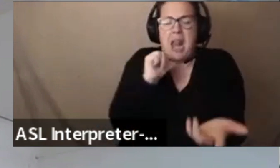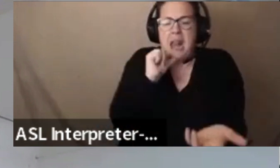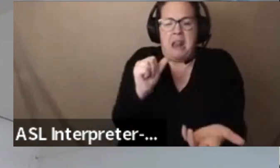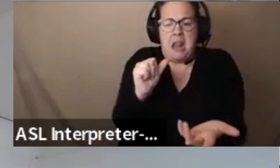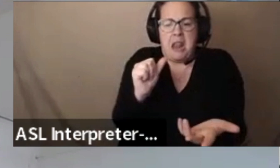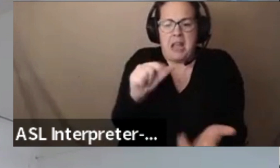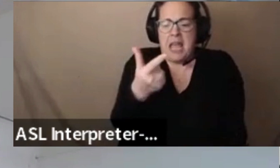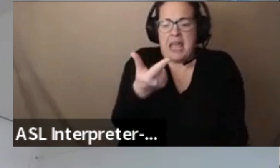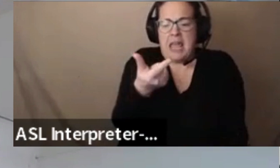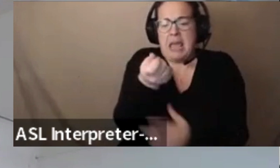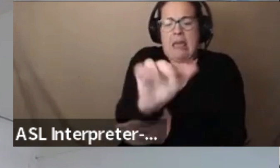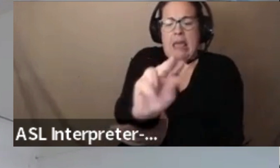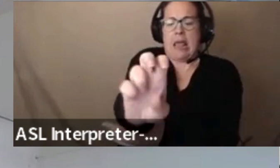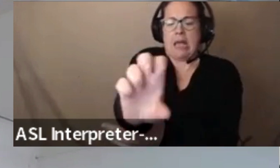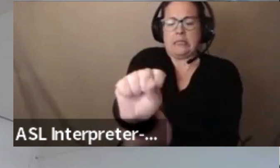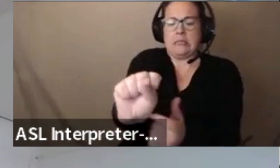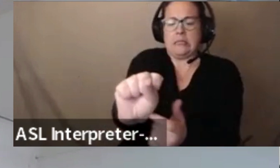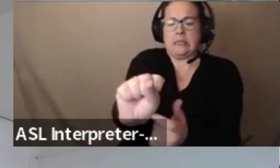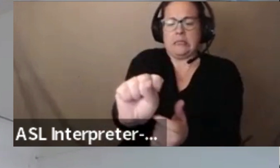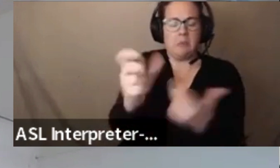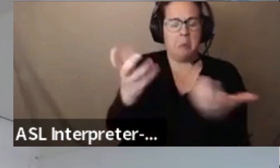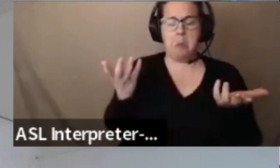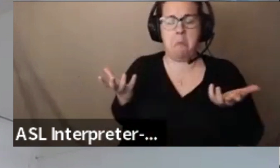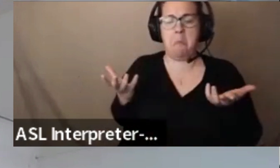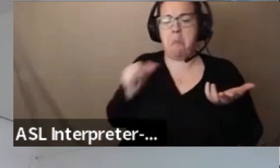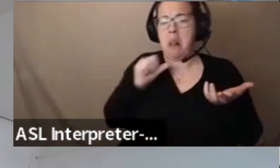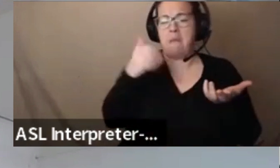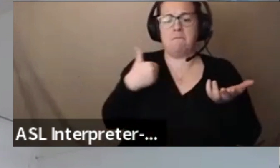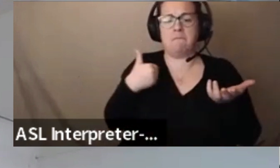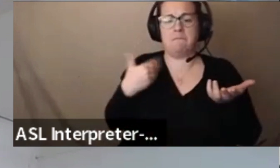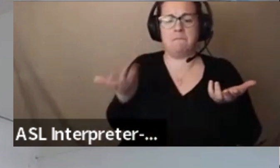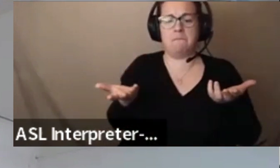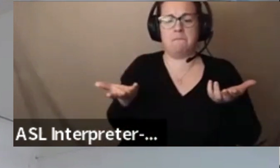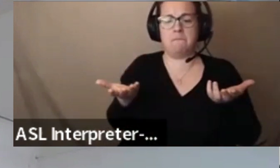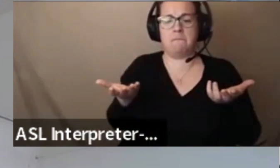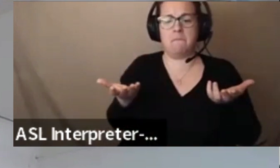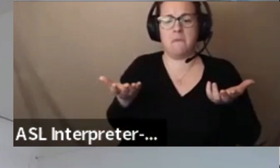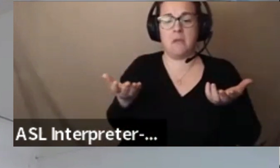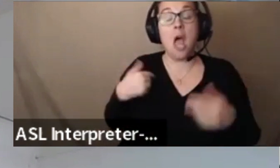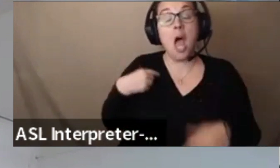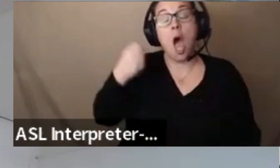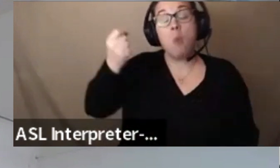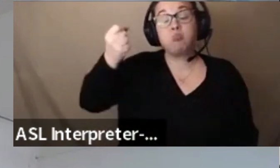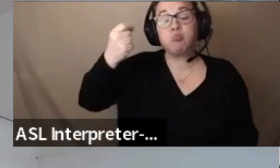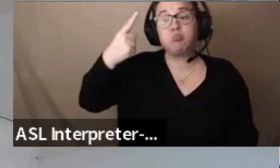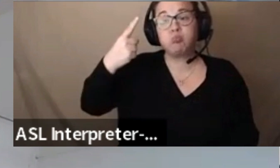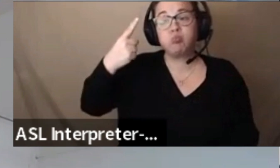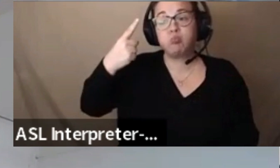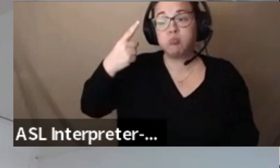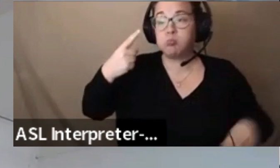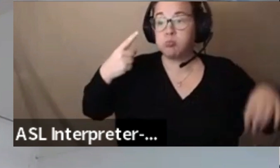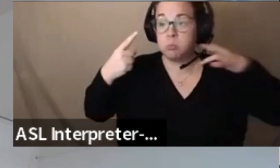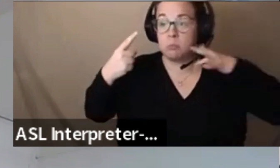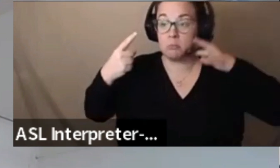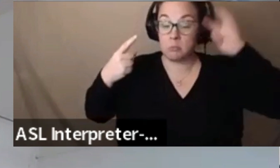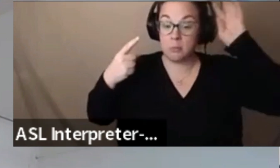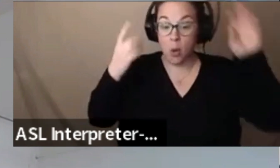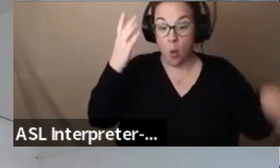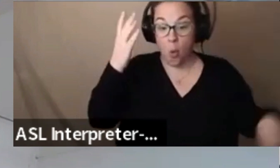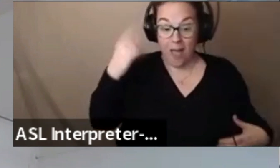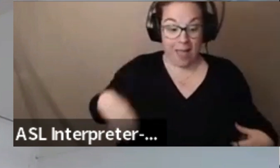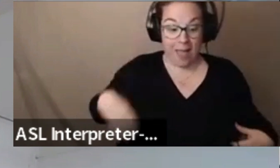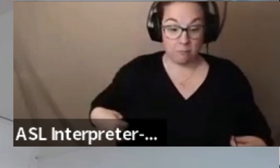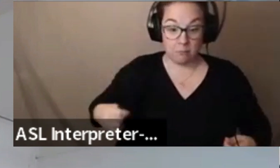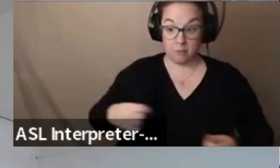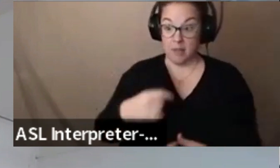is what people say. And it's very understandable that they say that, because it didn't exist for them, because they